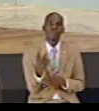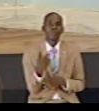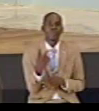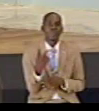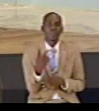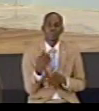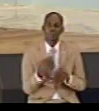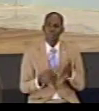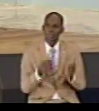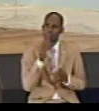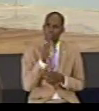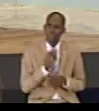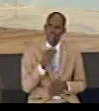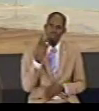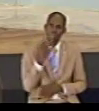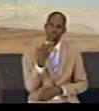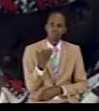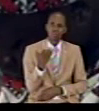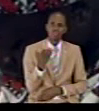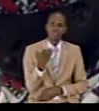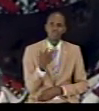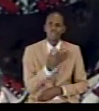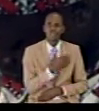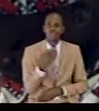what am I seeing here?